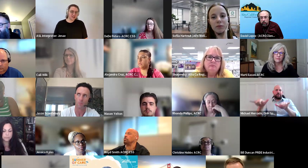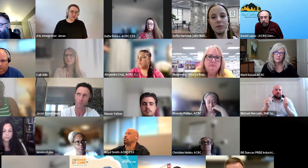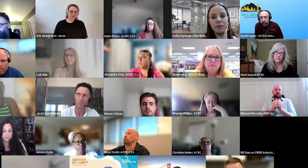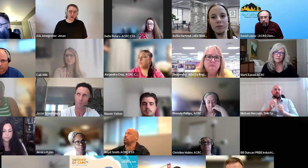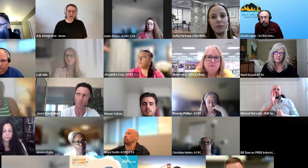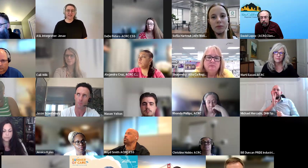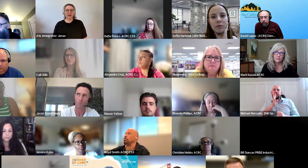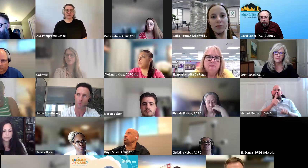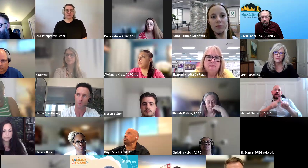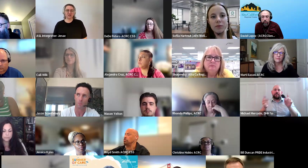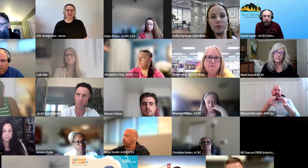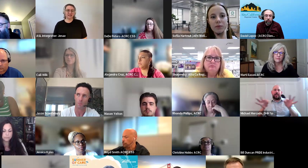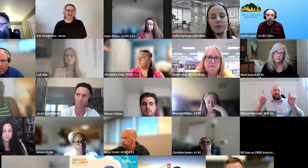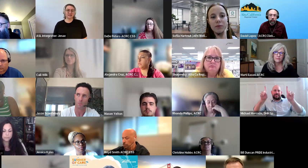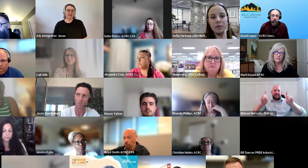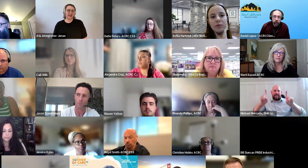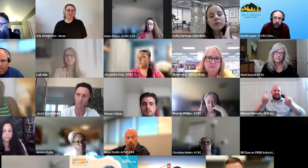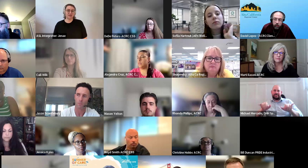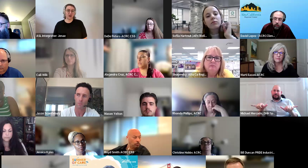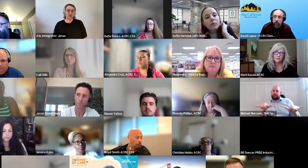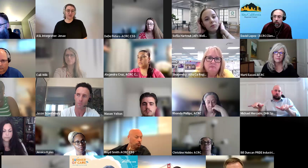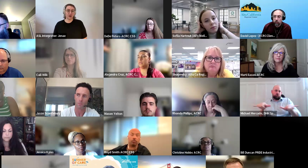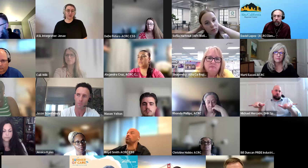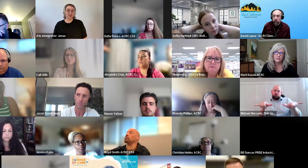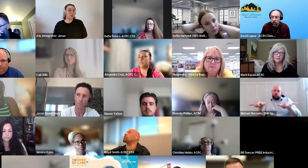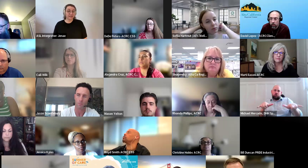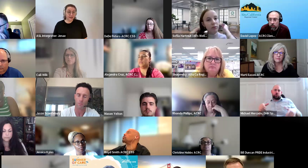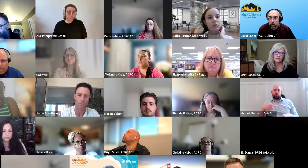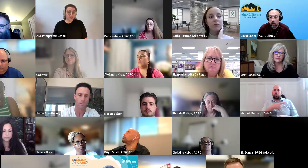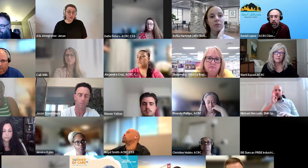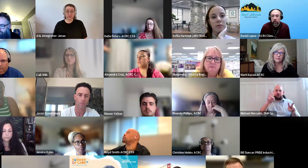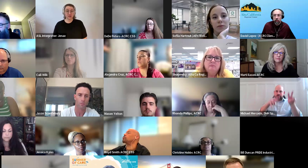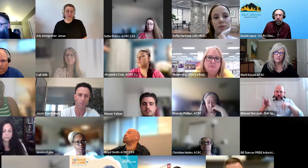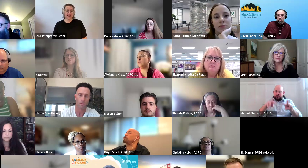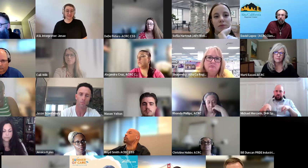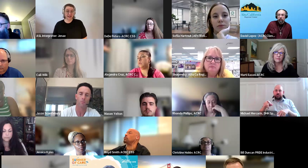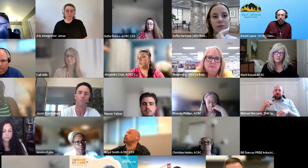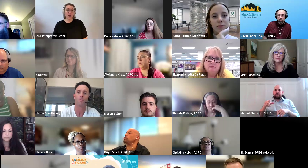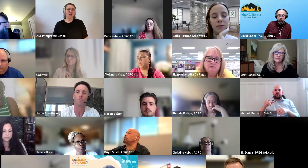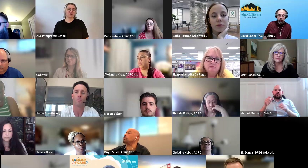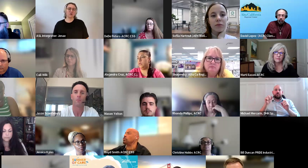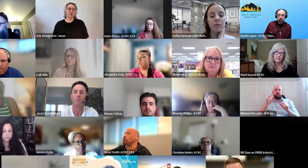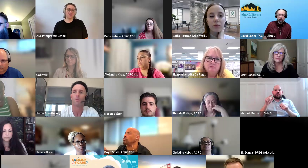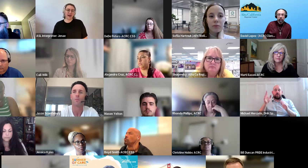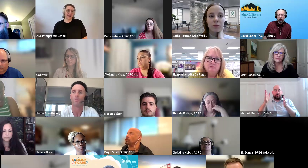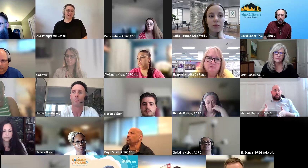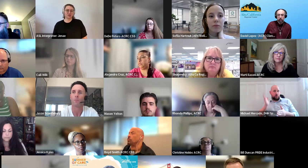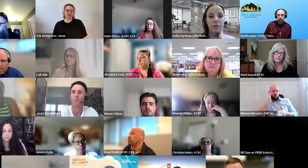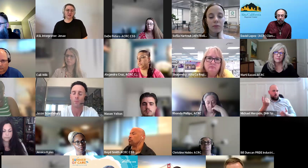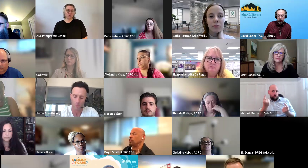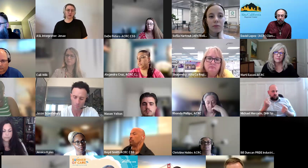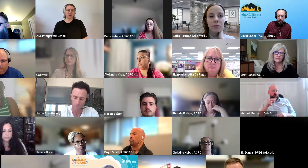the expectations are. And that proficiency test is the same as a spoken language proficiency exam. So